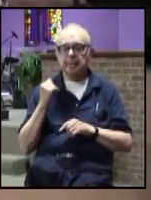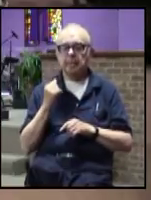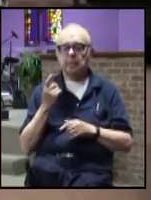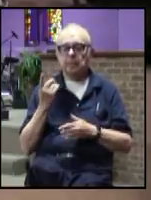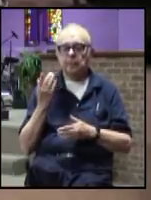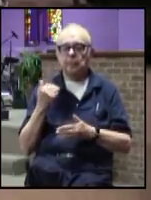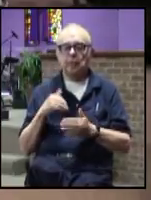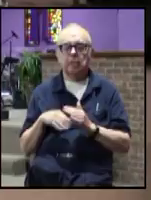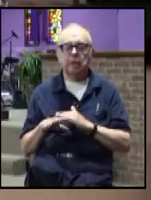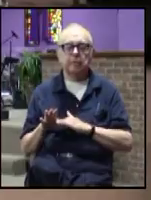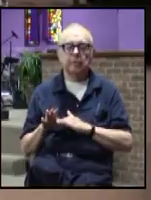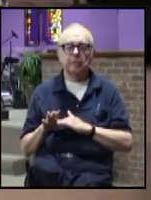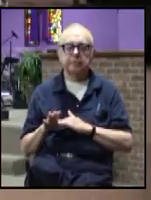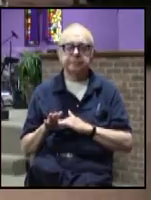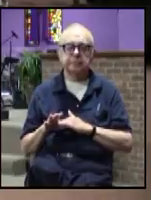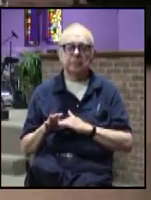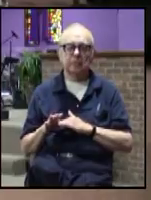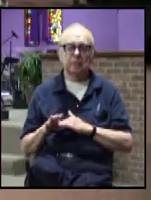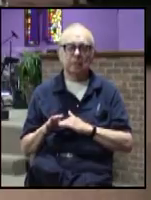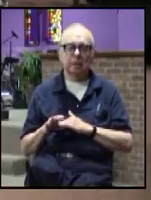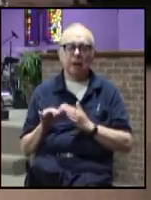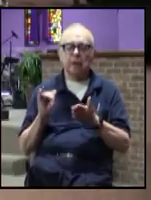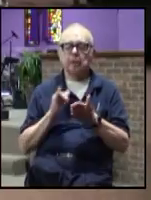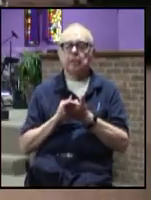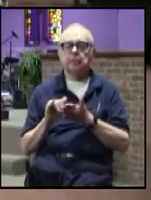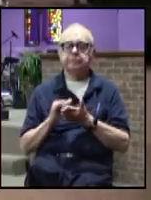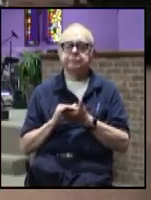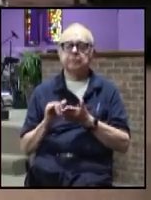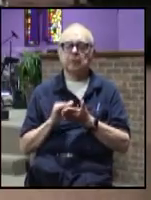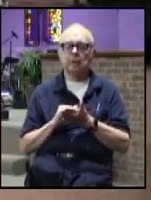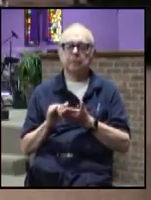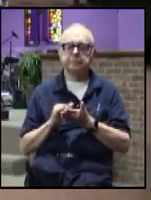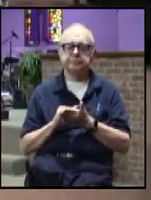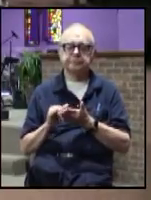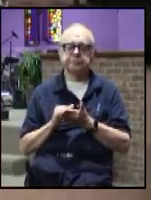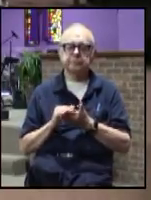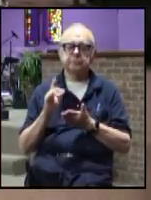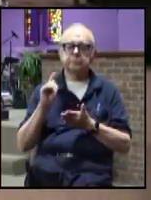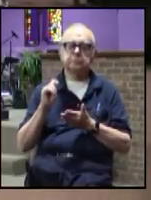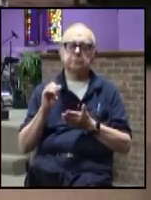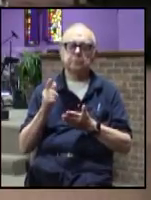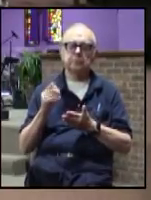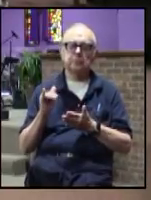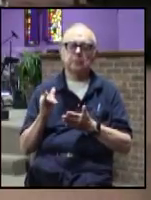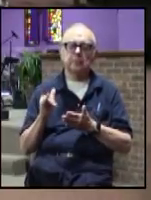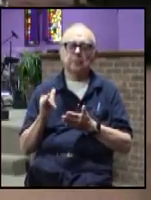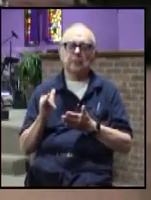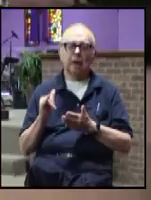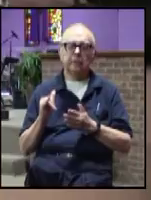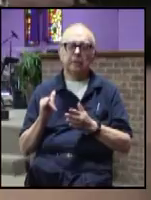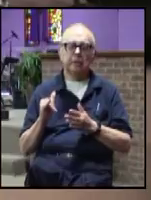if you've ever been into New York and in a taxi cab.